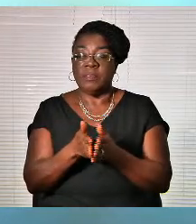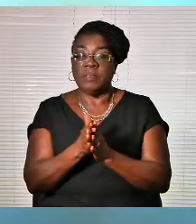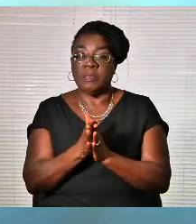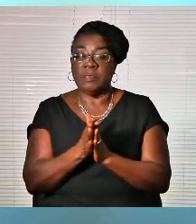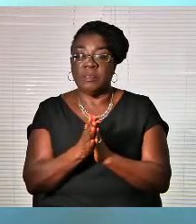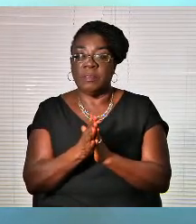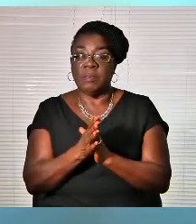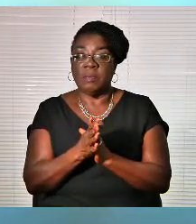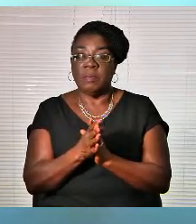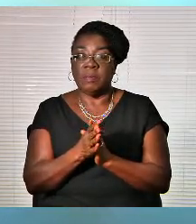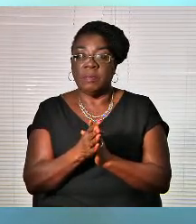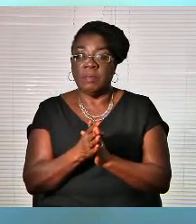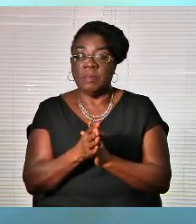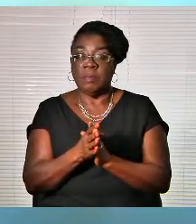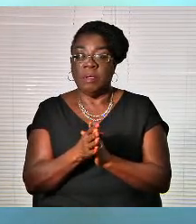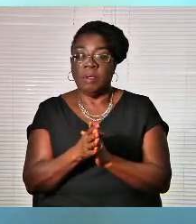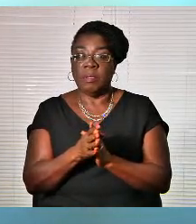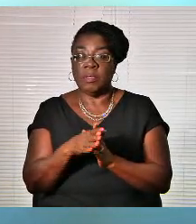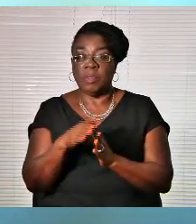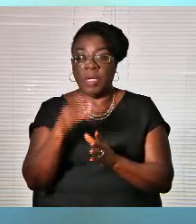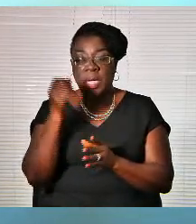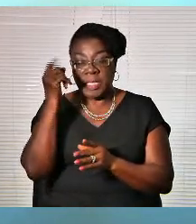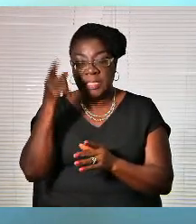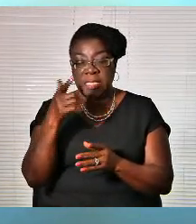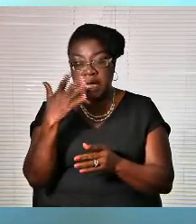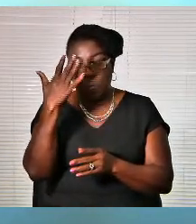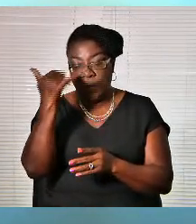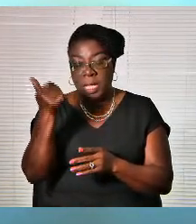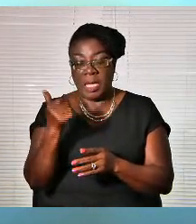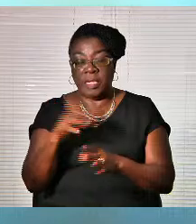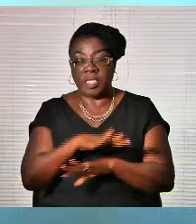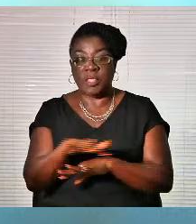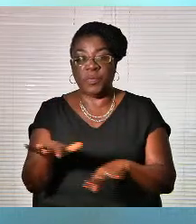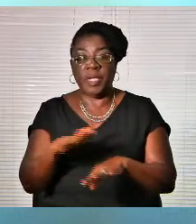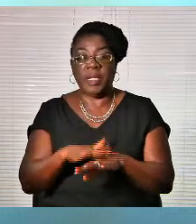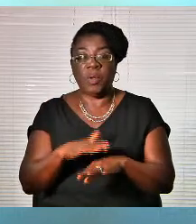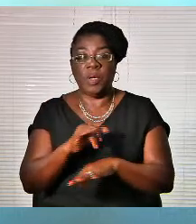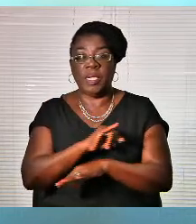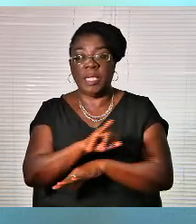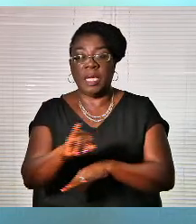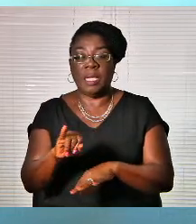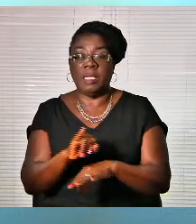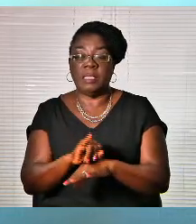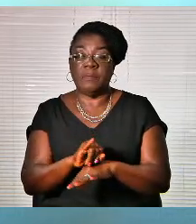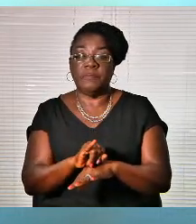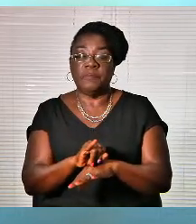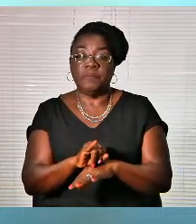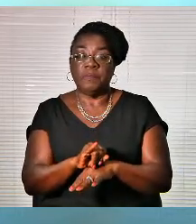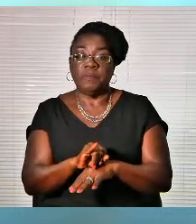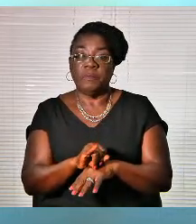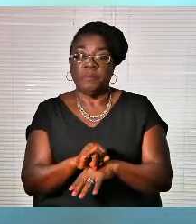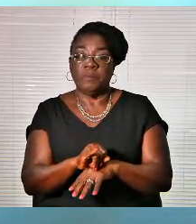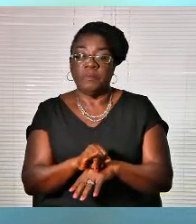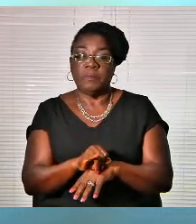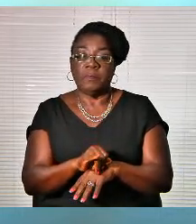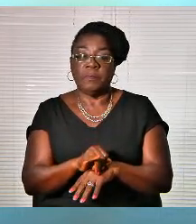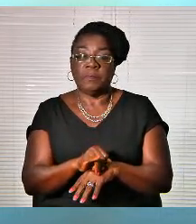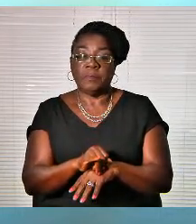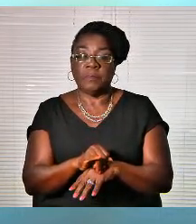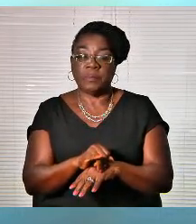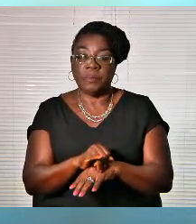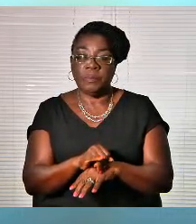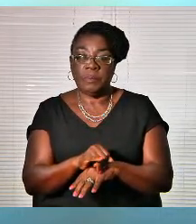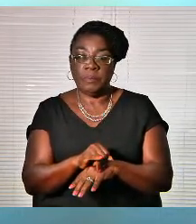or are they more widespread throughout the islands? Simply put, what is the current distribution or locations of COVID cases throughout the islands